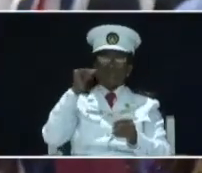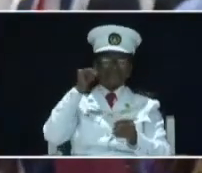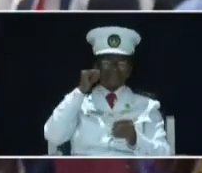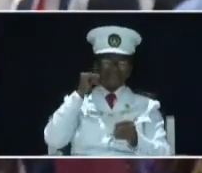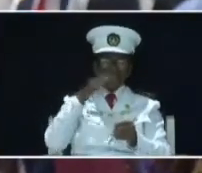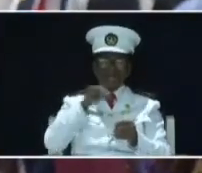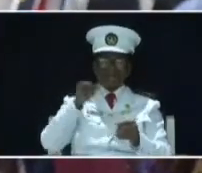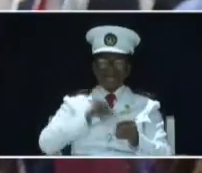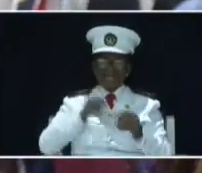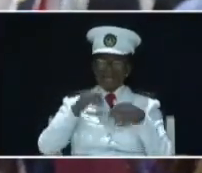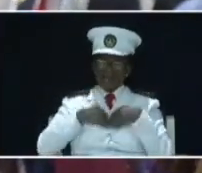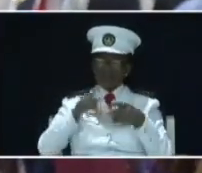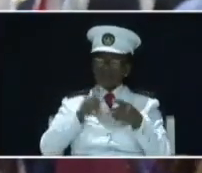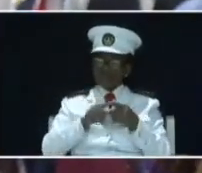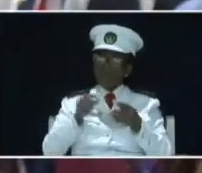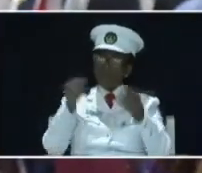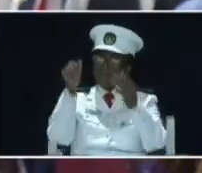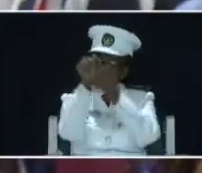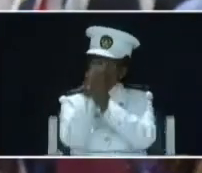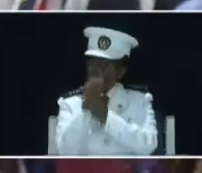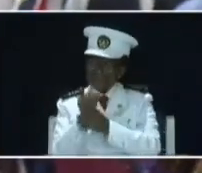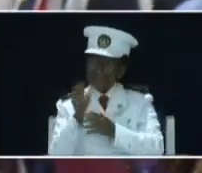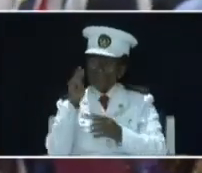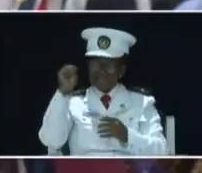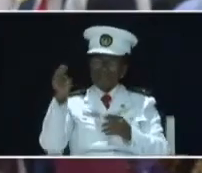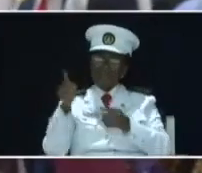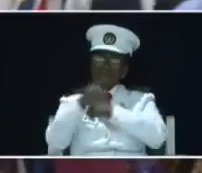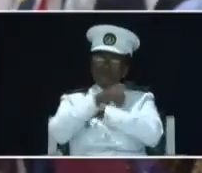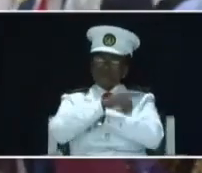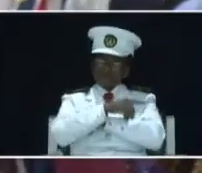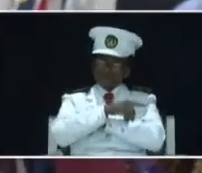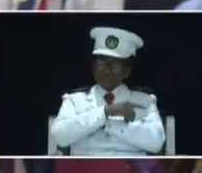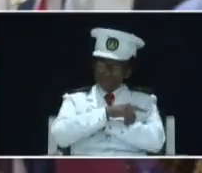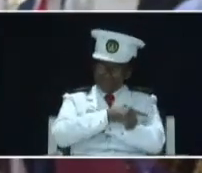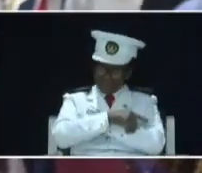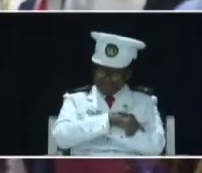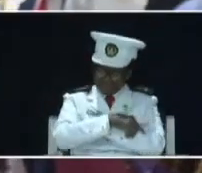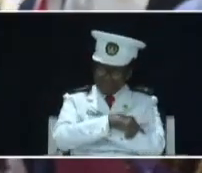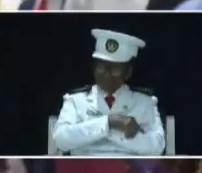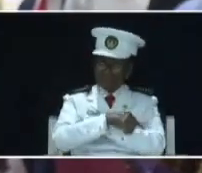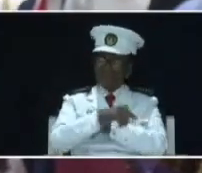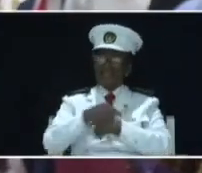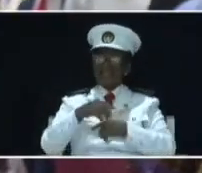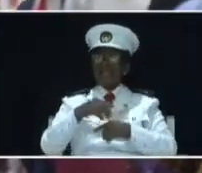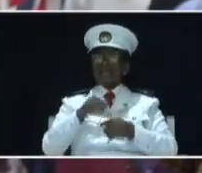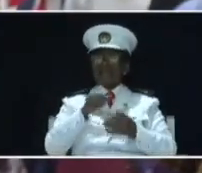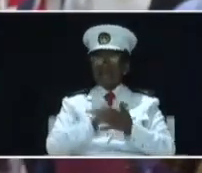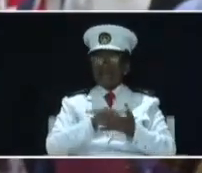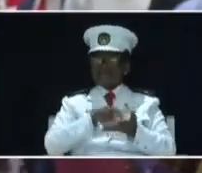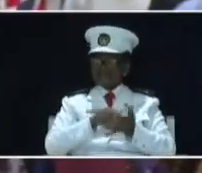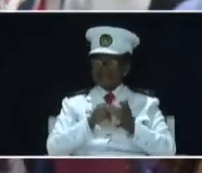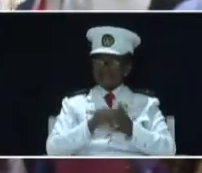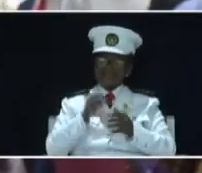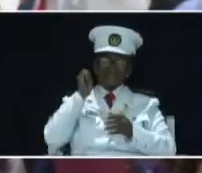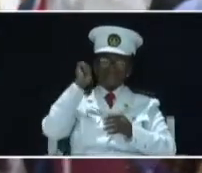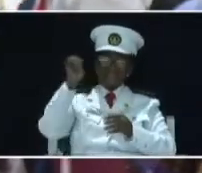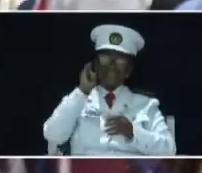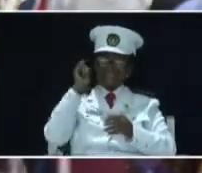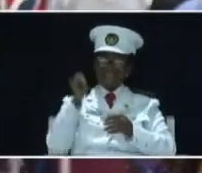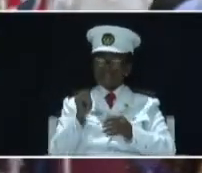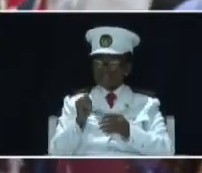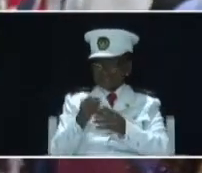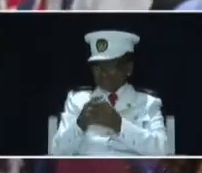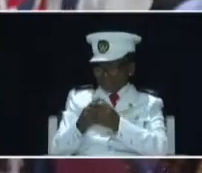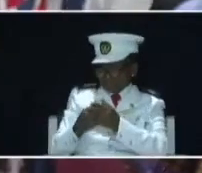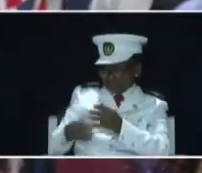today, that means he must be very slippery. So if I bind him at the beginning of the sermon,